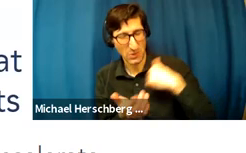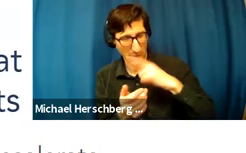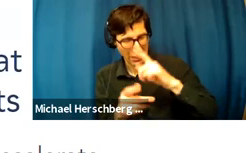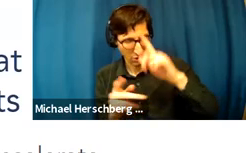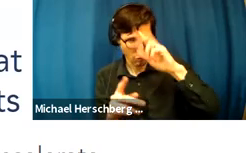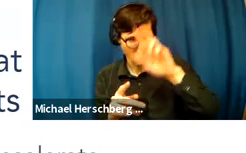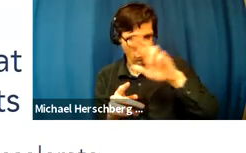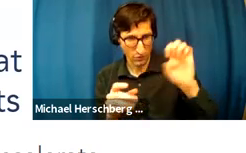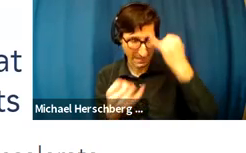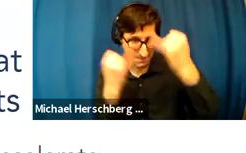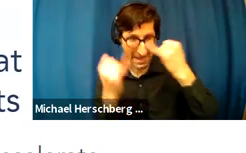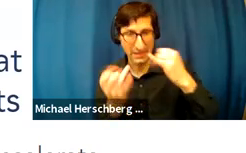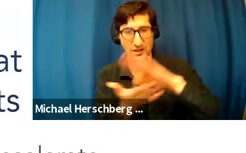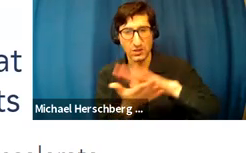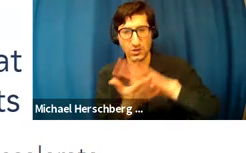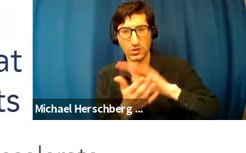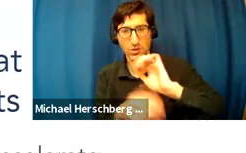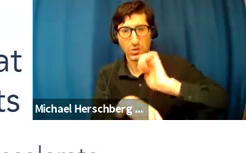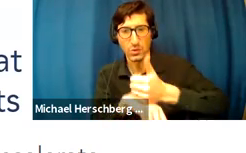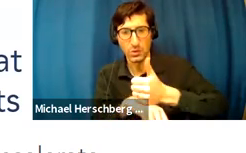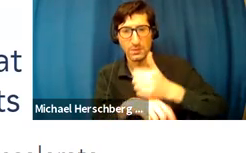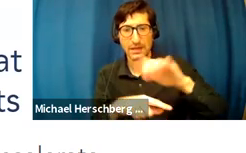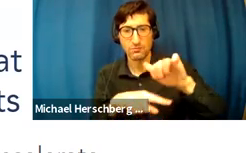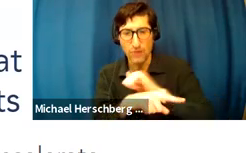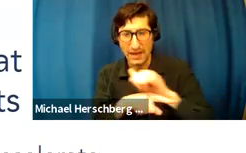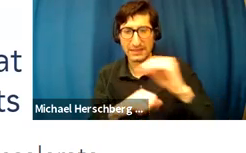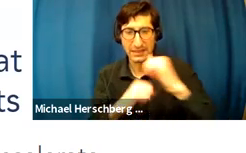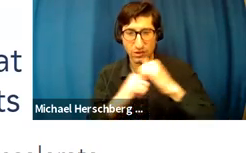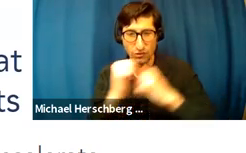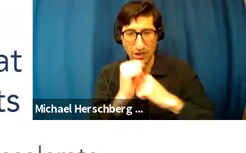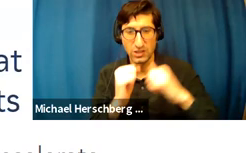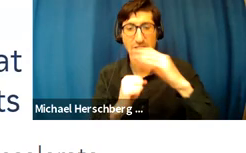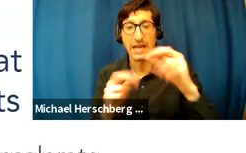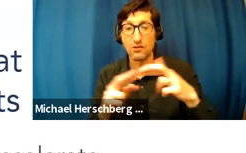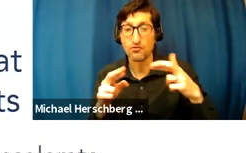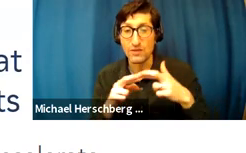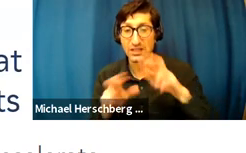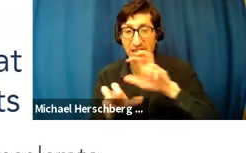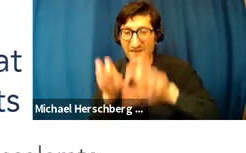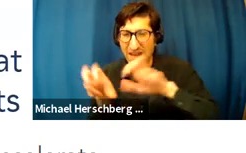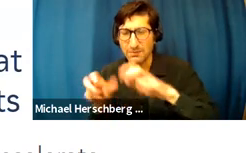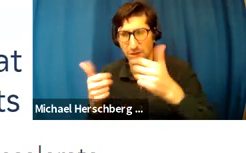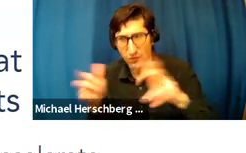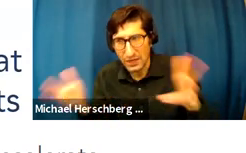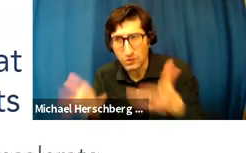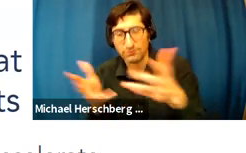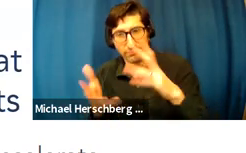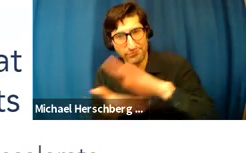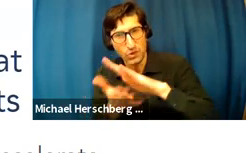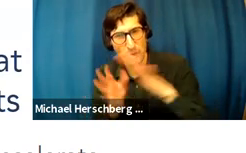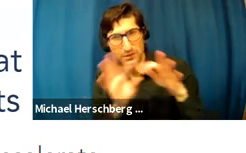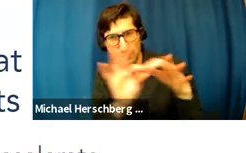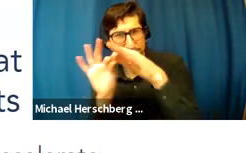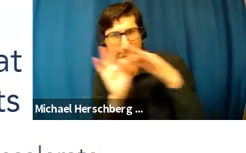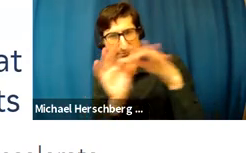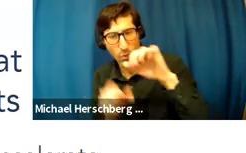and structures, including regional investments to foster collaboration and innovation among schools. We want to